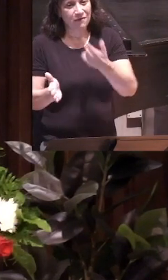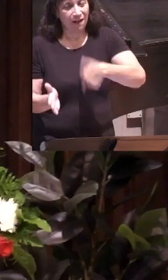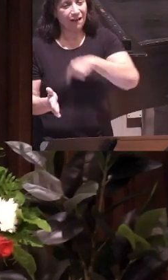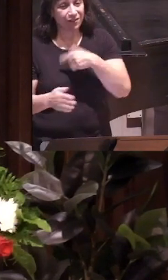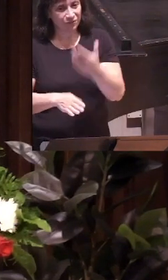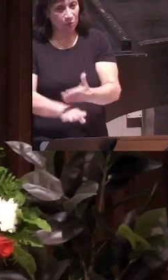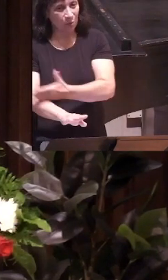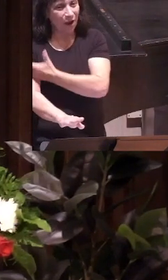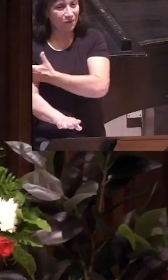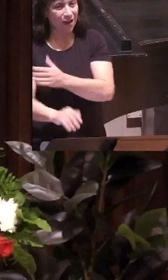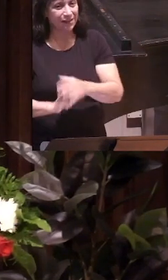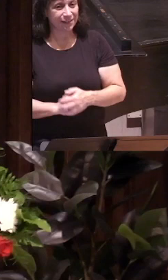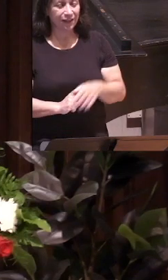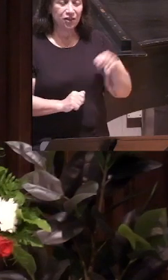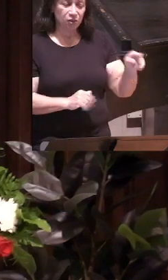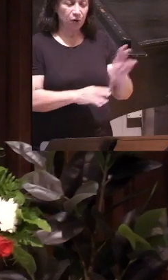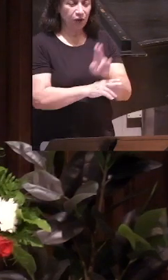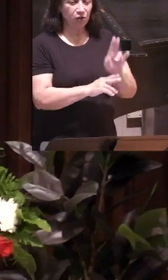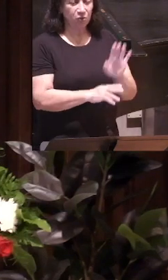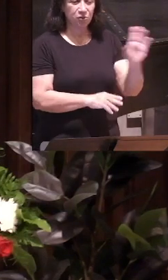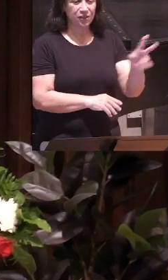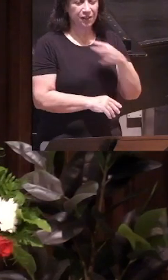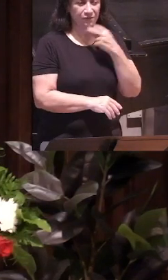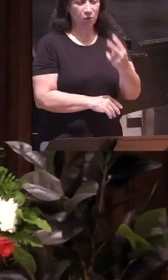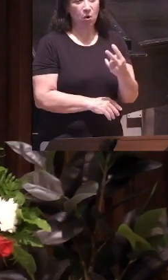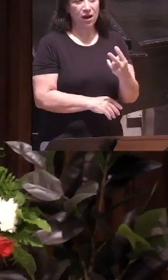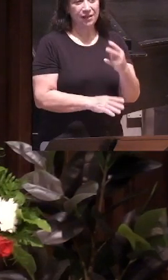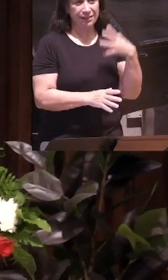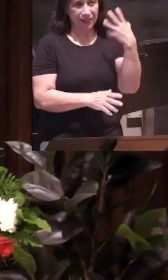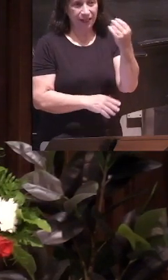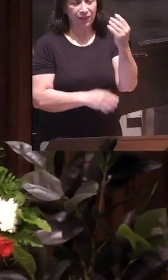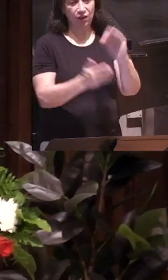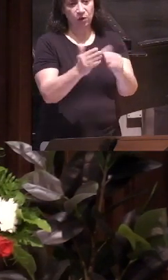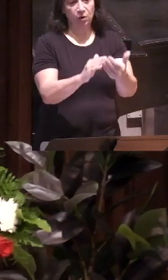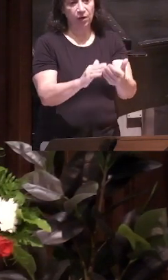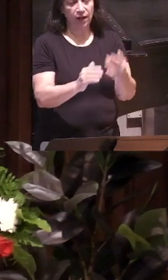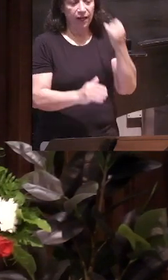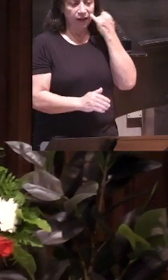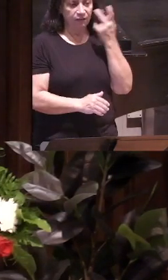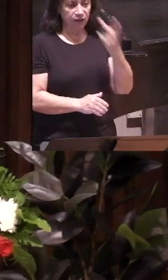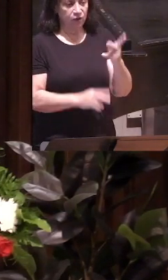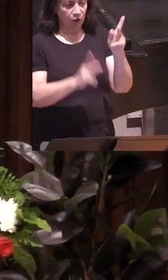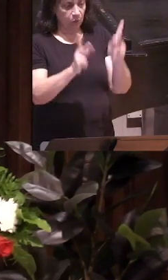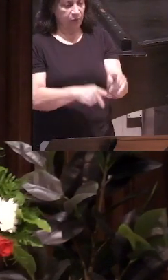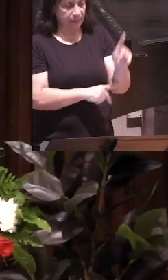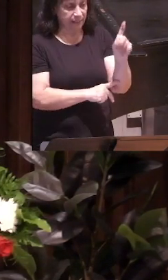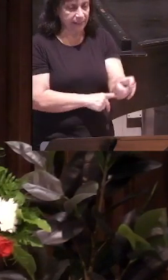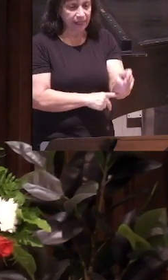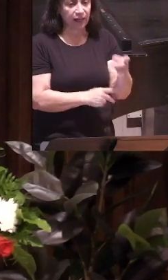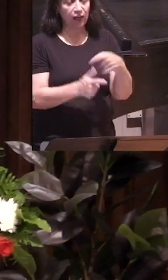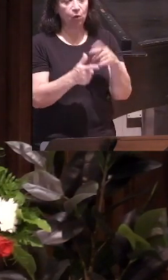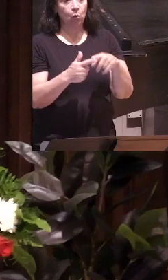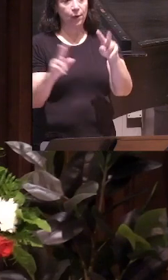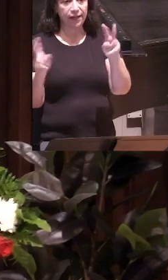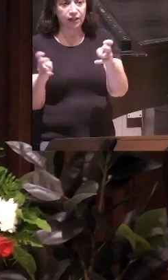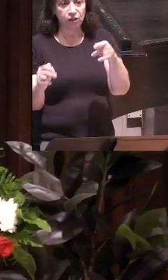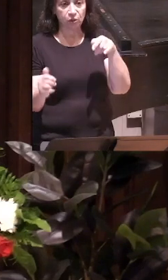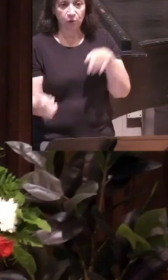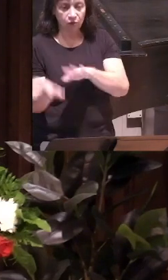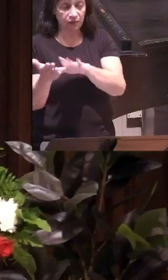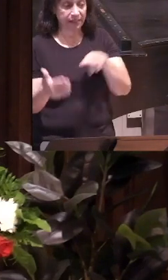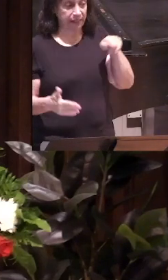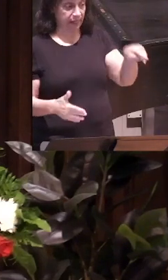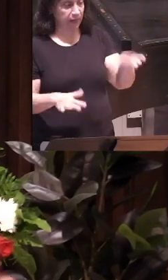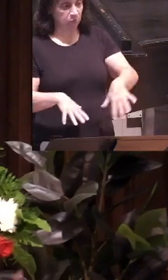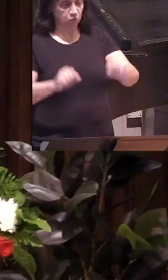he used his voice in the community. When he saw something, a person in need, or an issue that needed to be addressed, he addressed it.